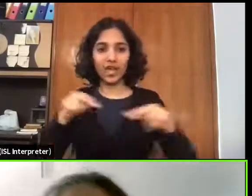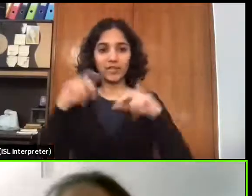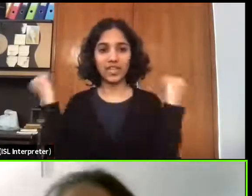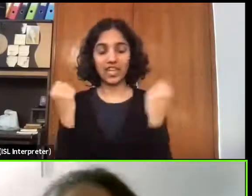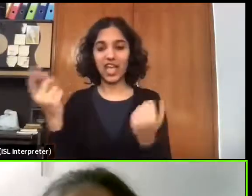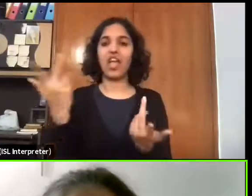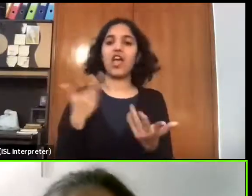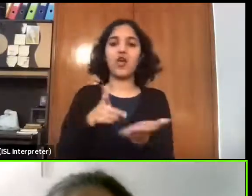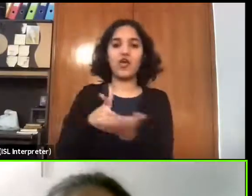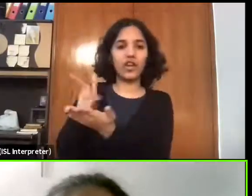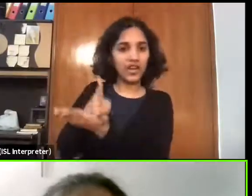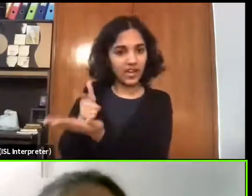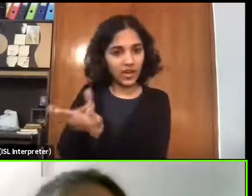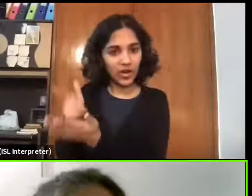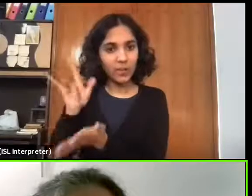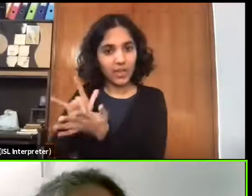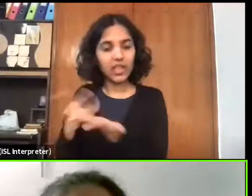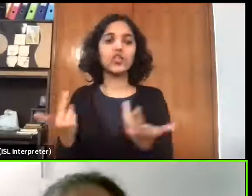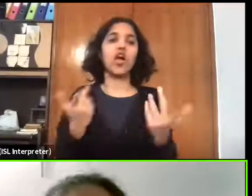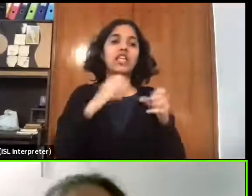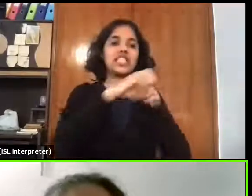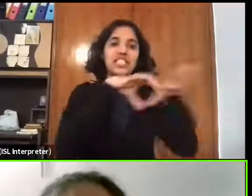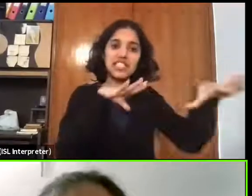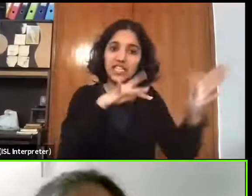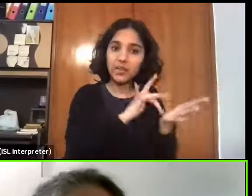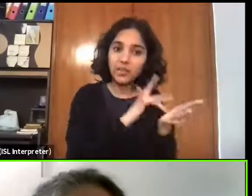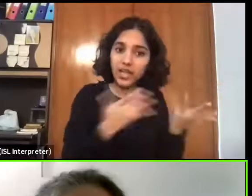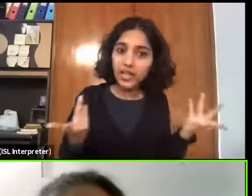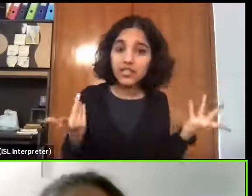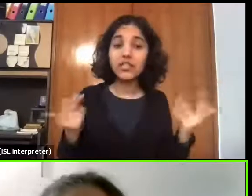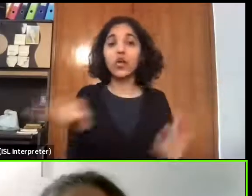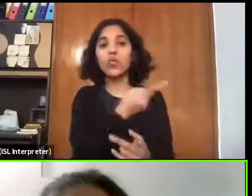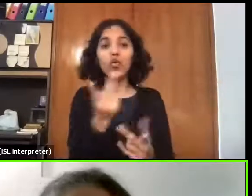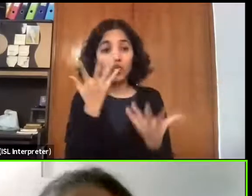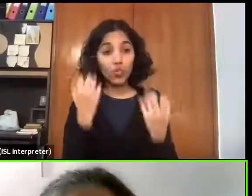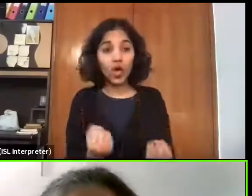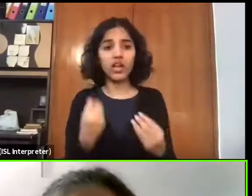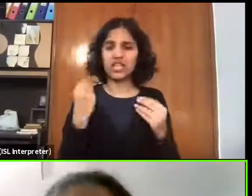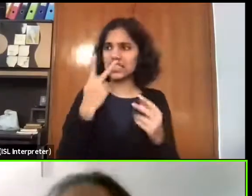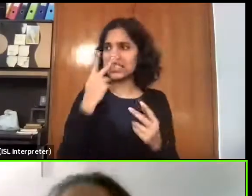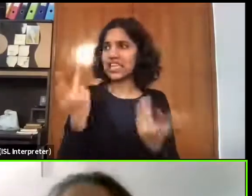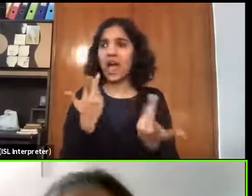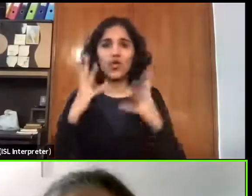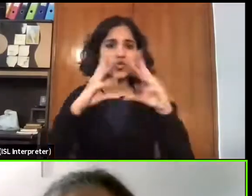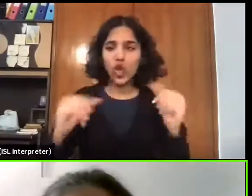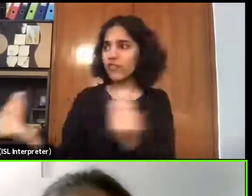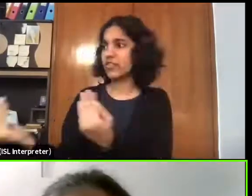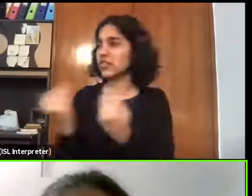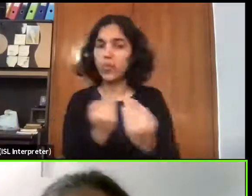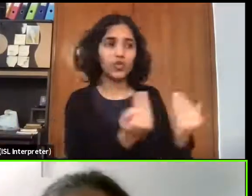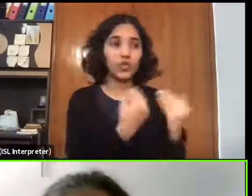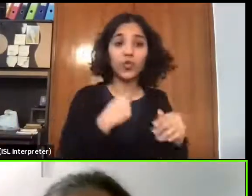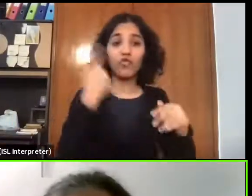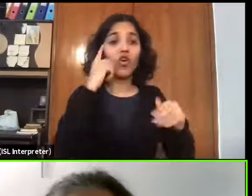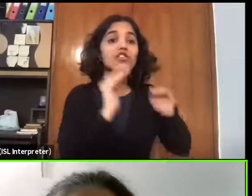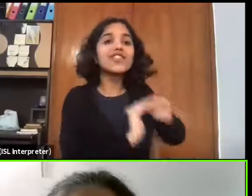rural areas to urban areas looking for resolutions and supports for their